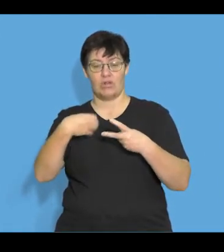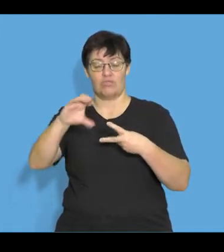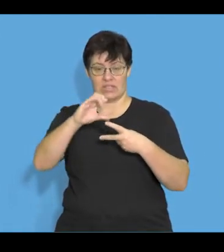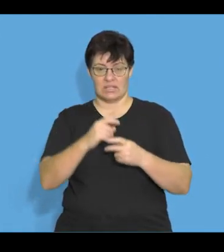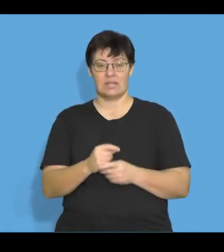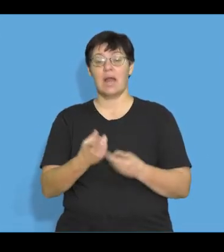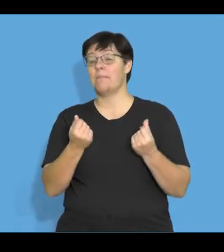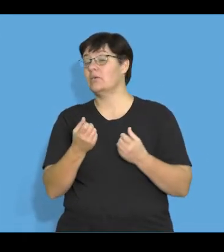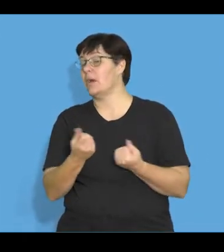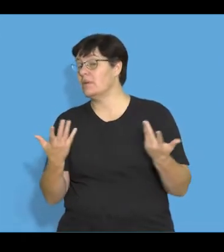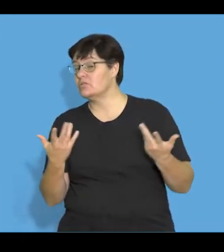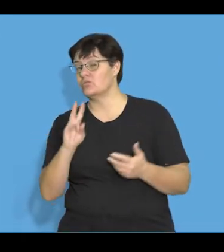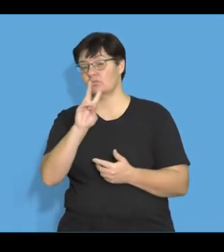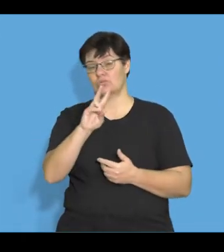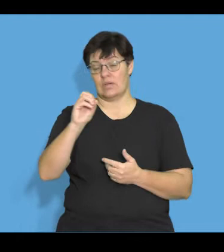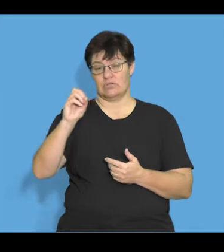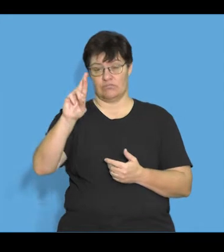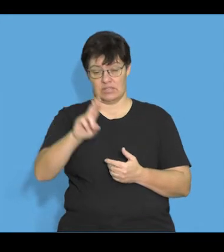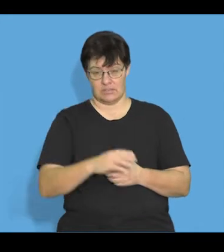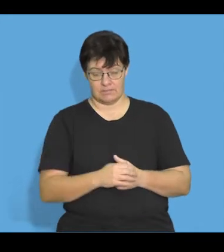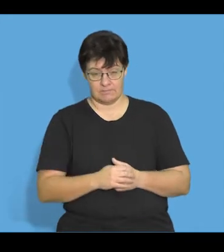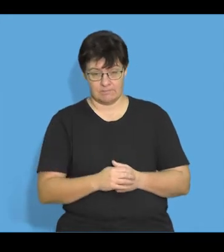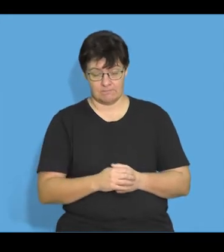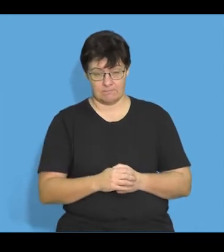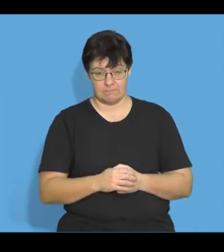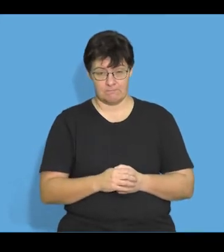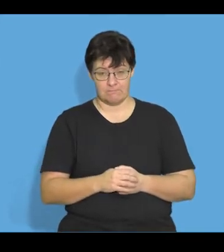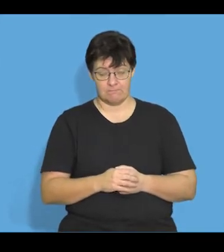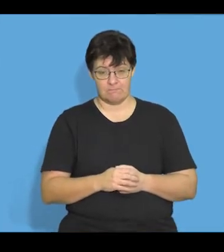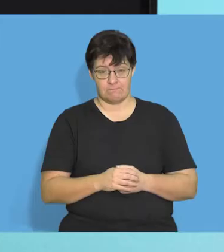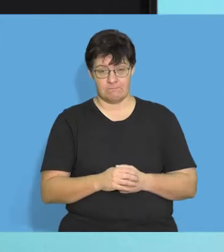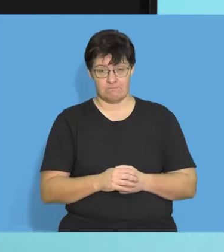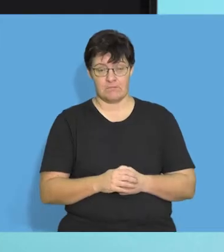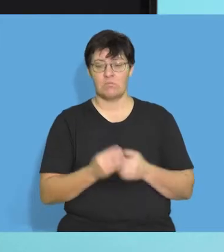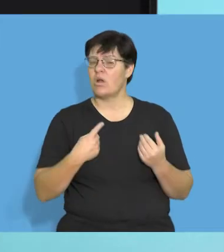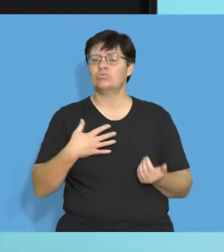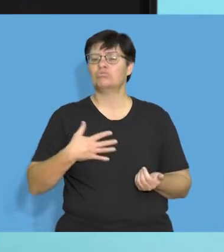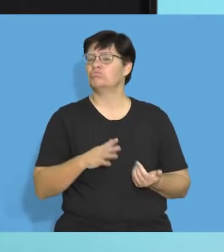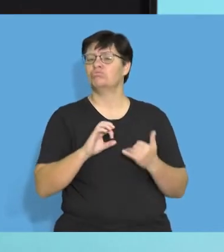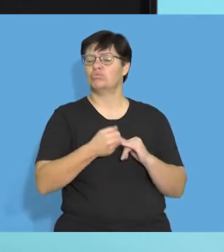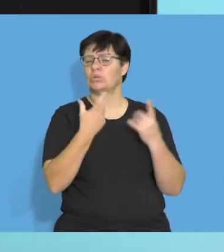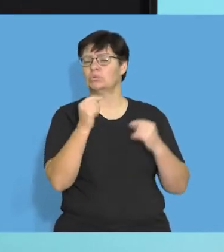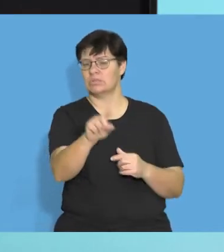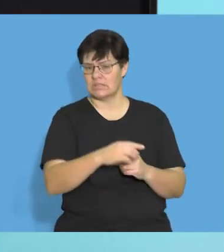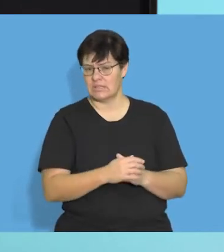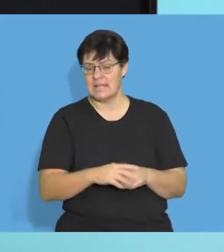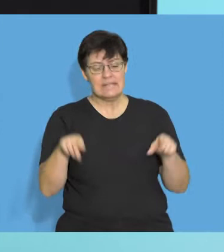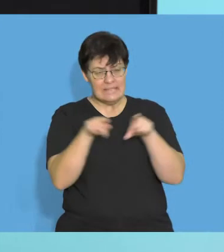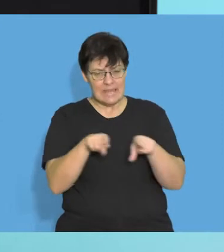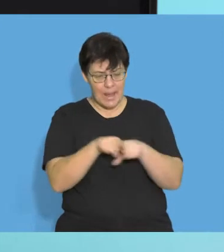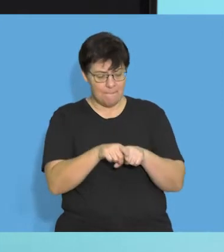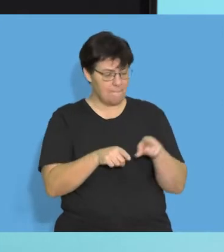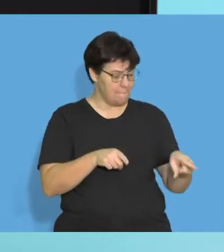200 Rand. You can see what we're trying to do here for you. We're showing you the same transaction